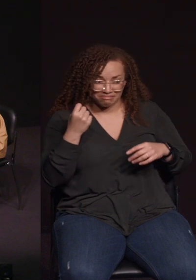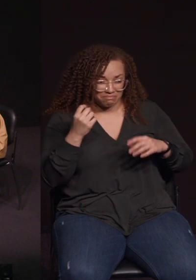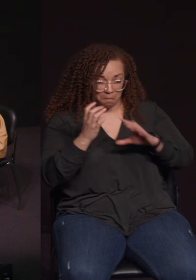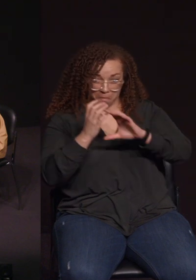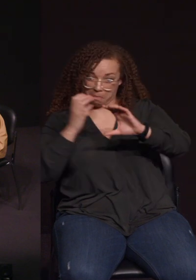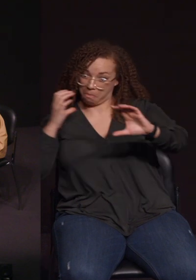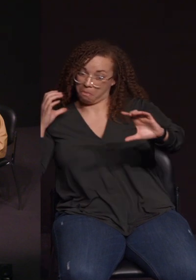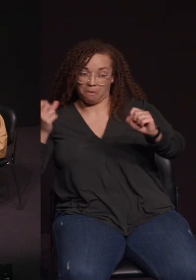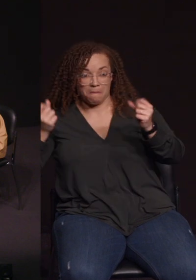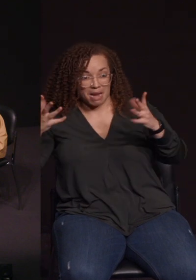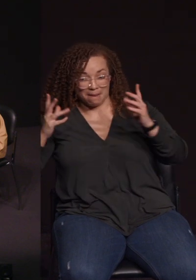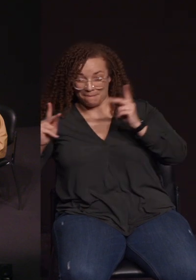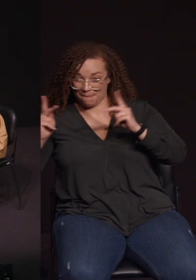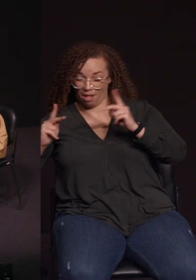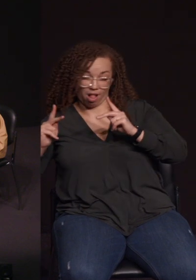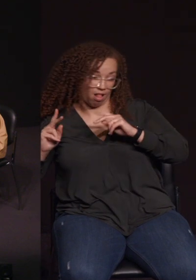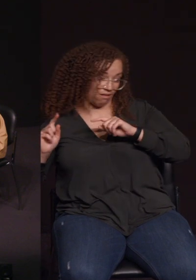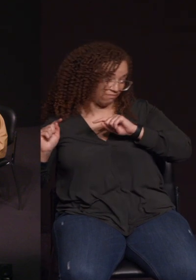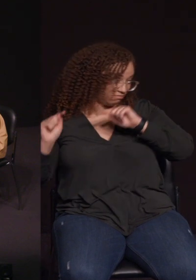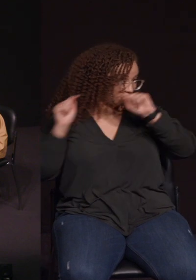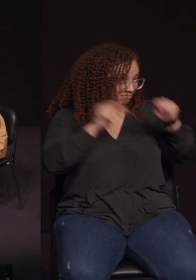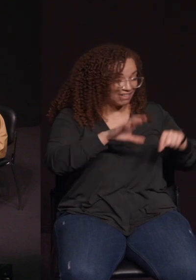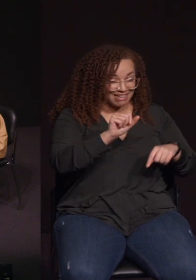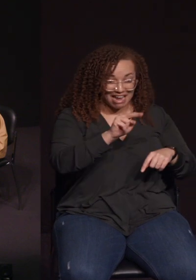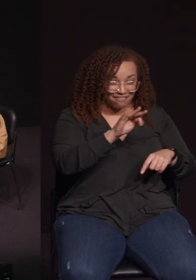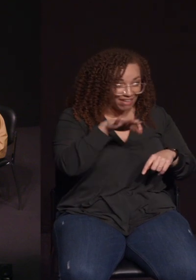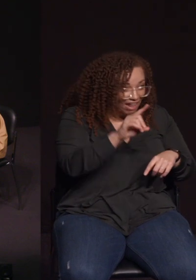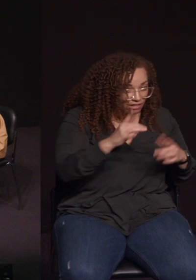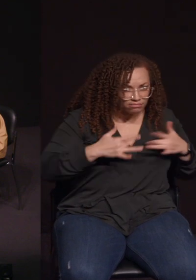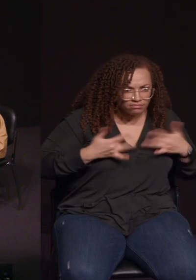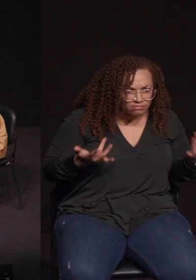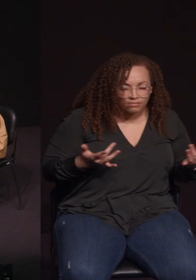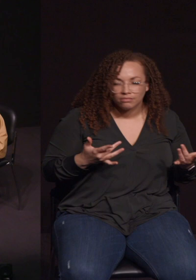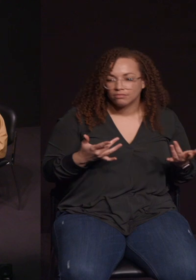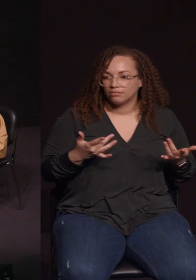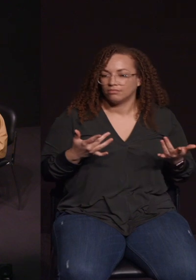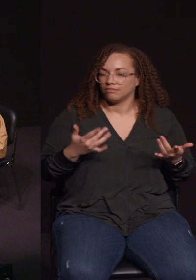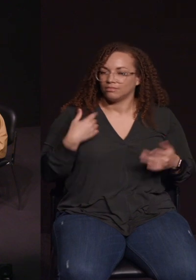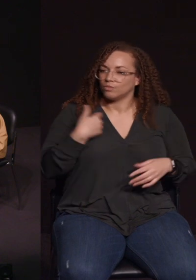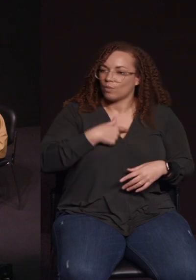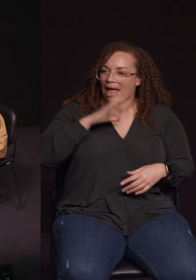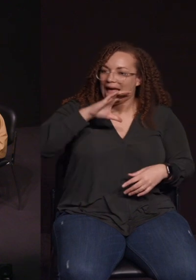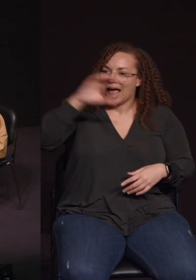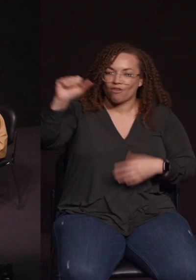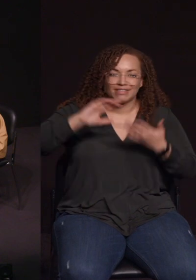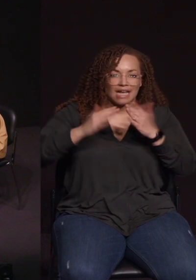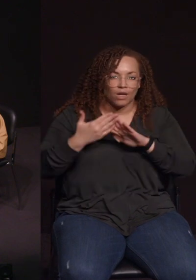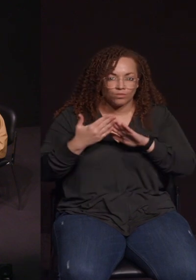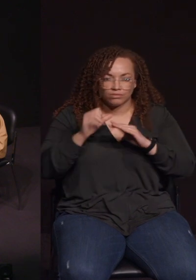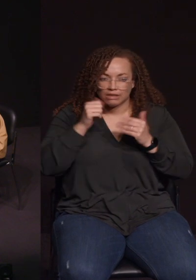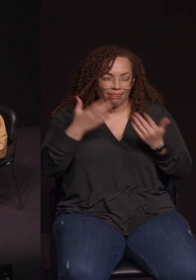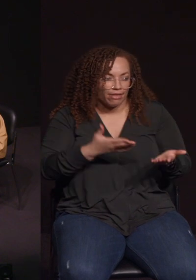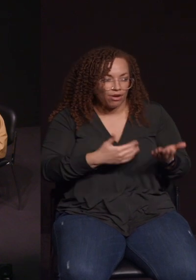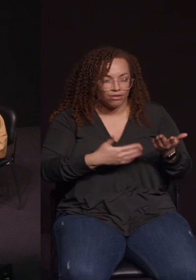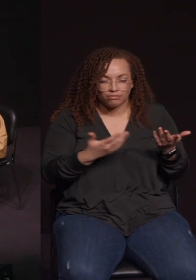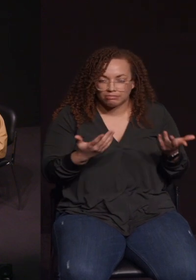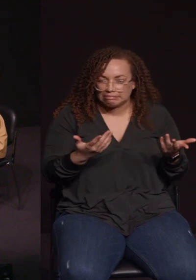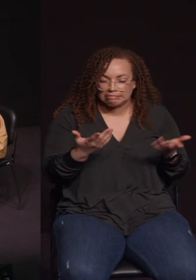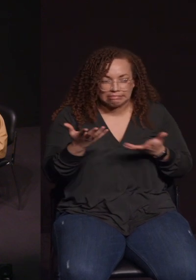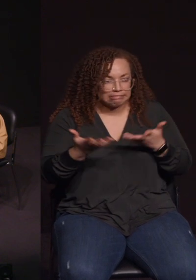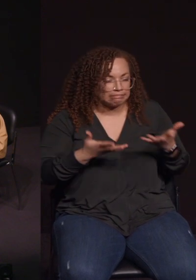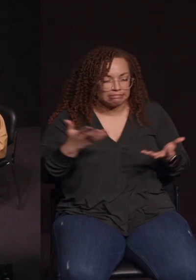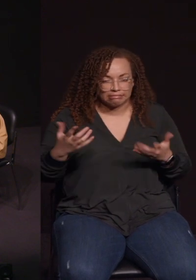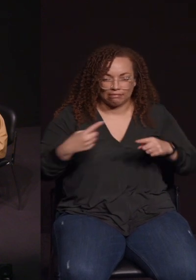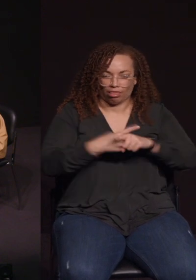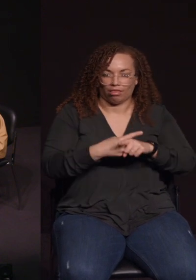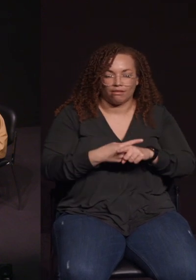finna hop out. Where you guys at?" And we, half of the time, we out of town. So, and two, you